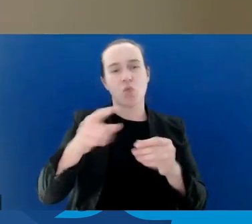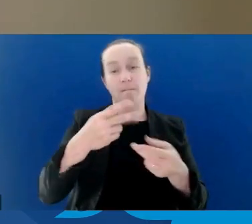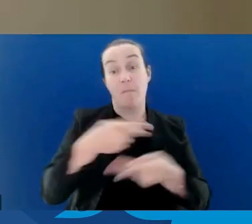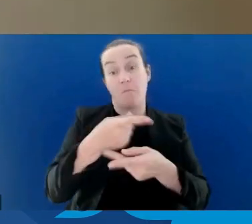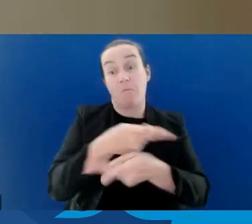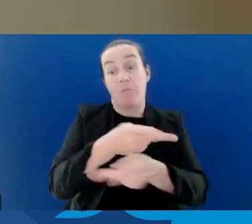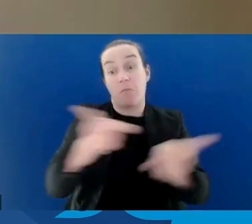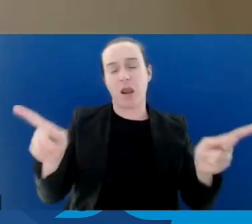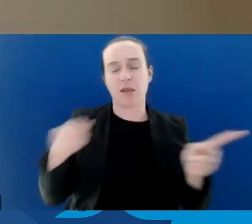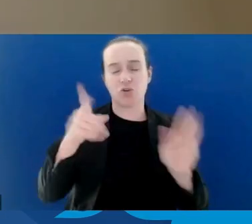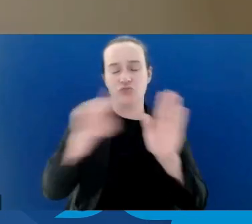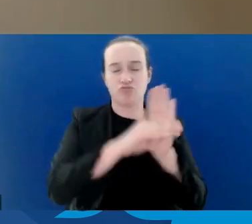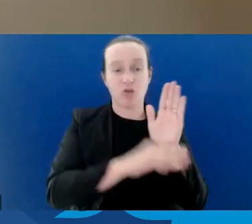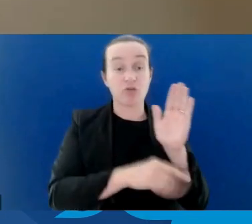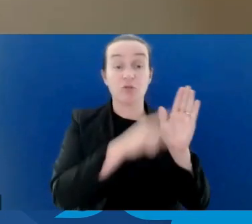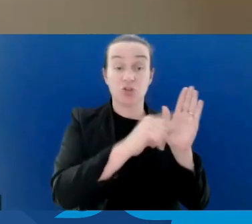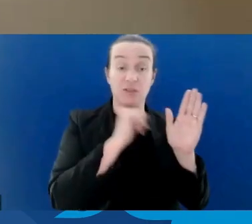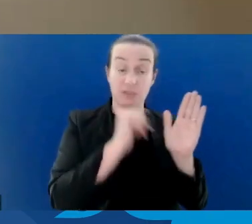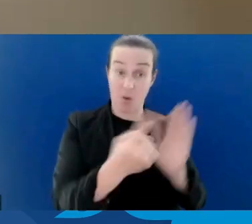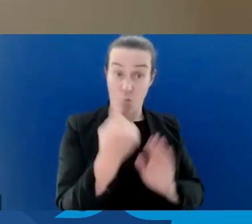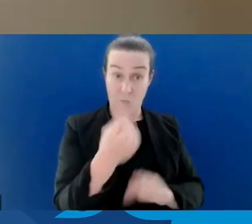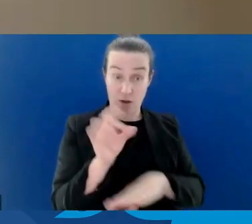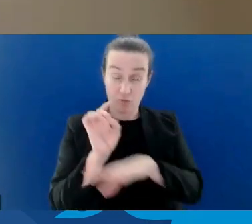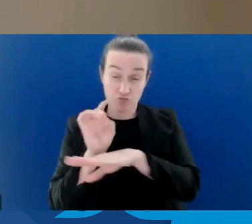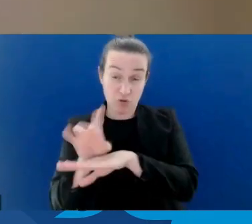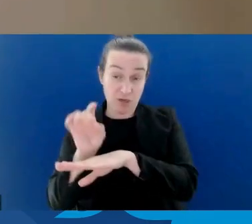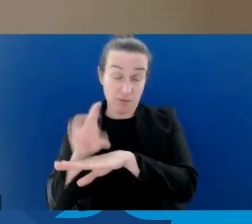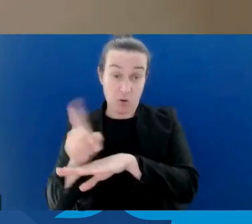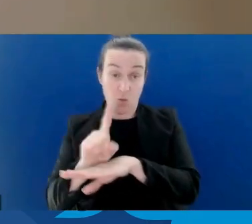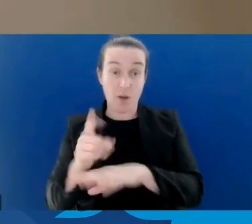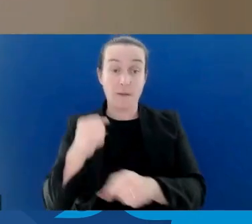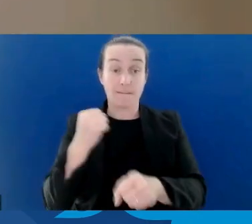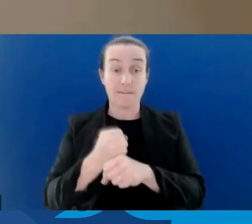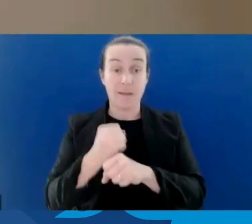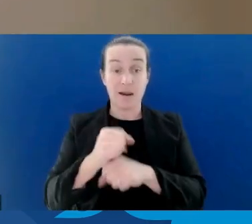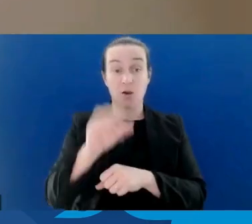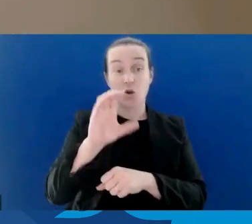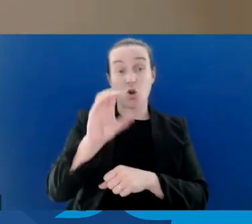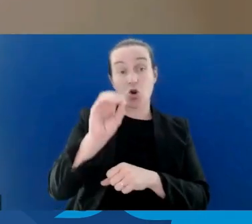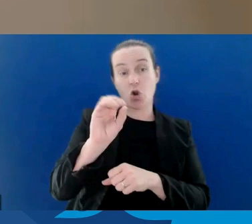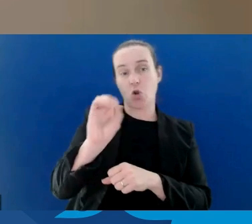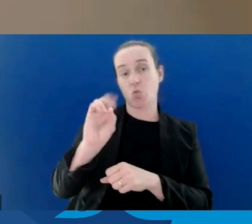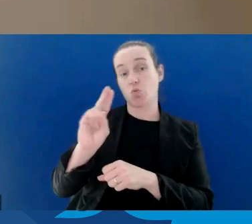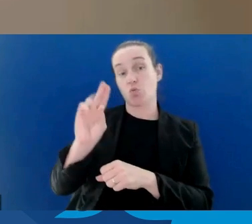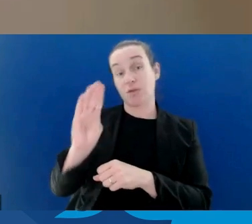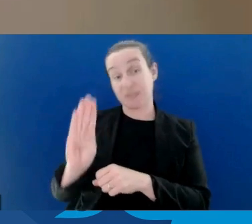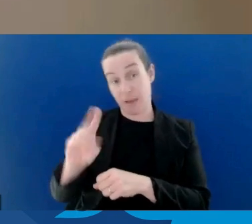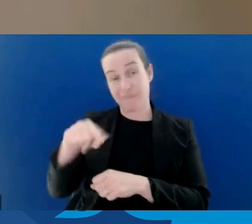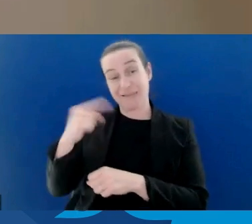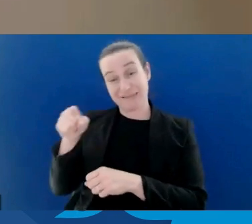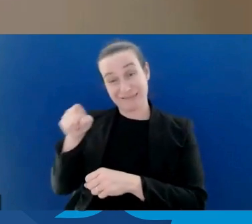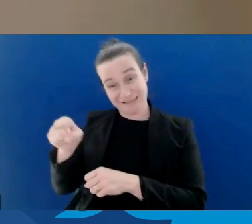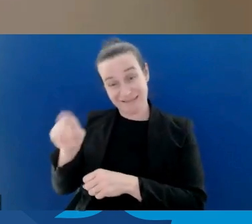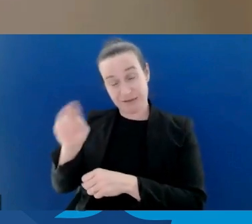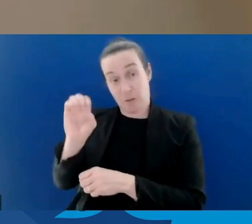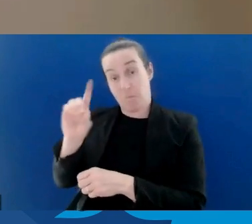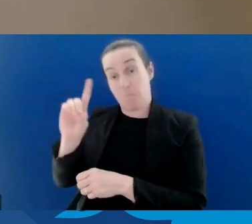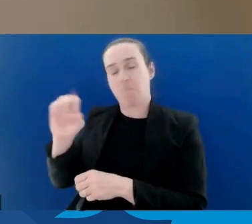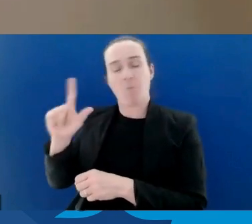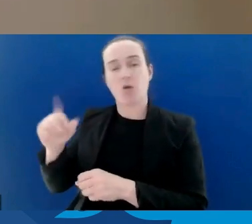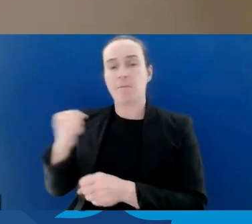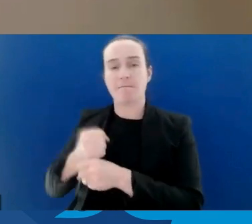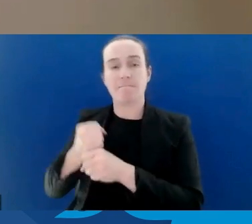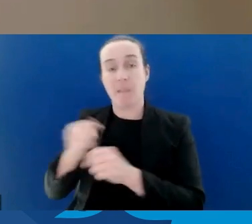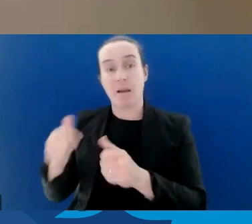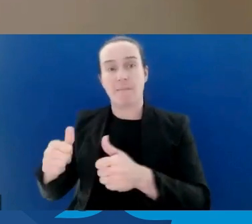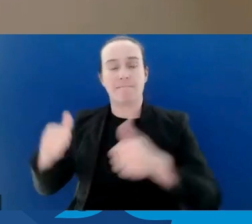in the chat that one of the recommendations is the expansion of the COSUP model. So, but you've also made a very good point